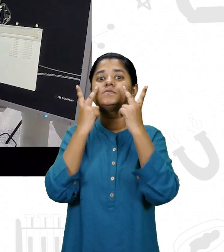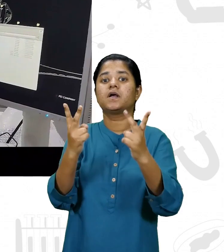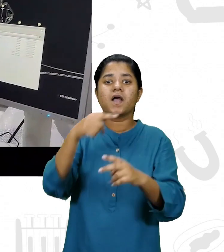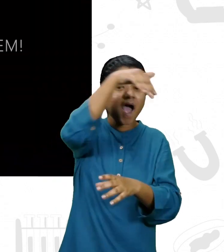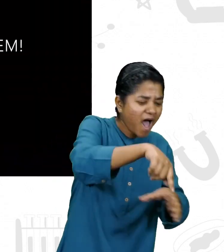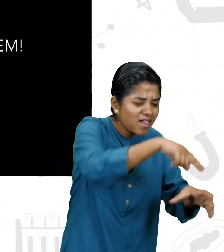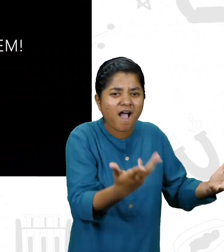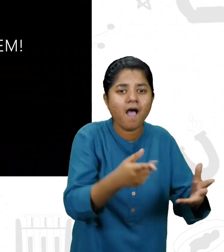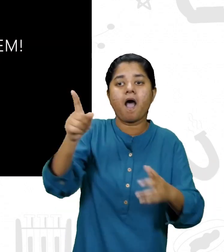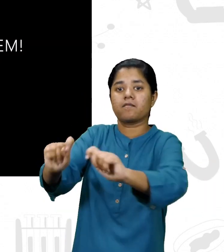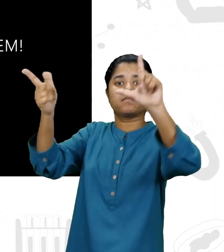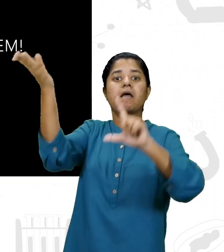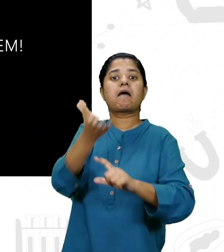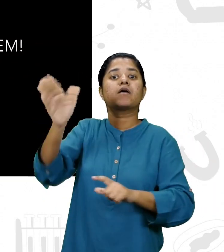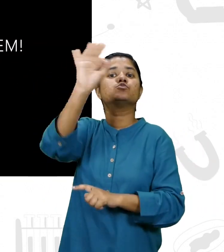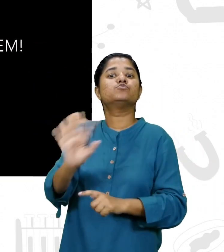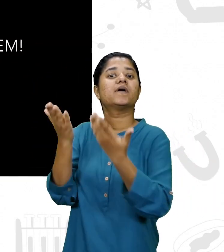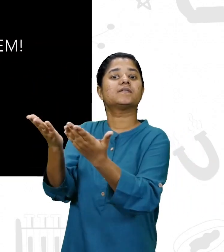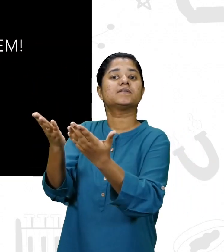media.